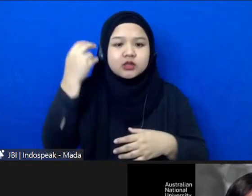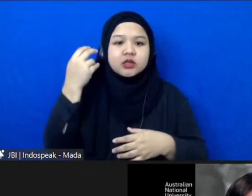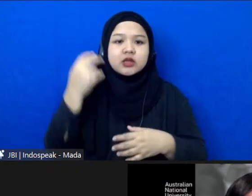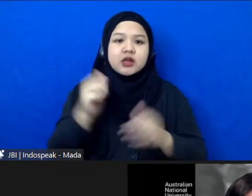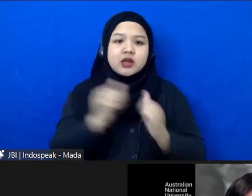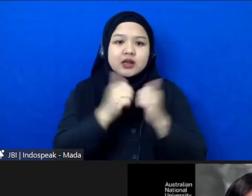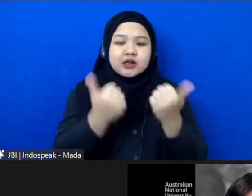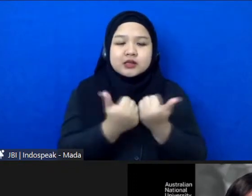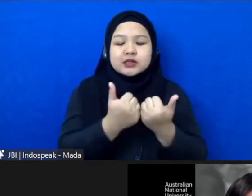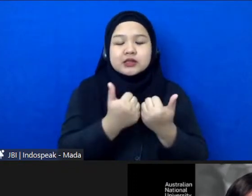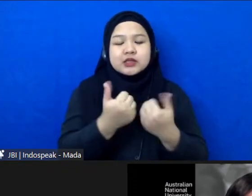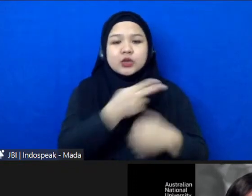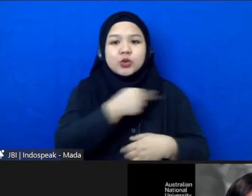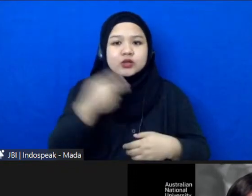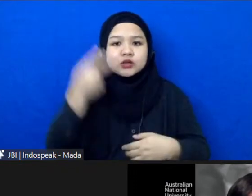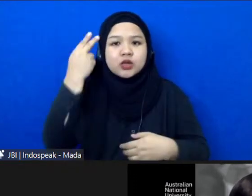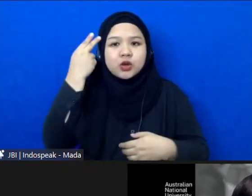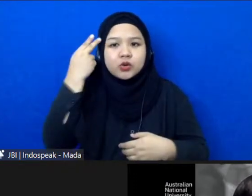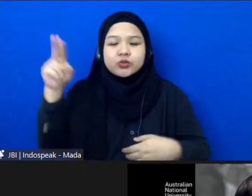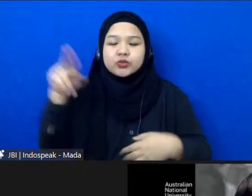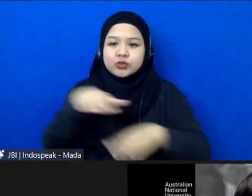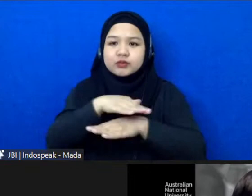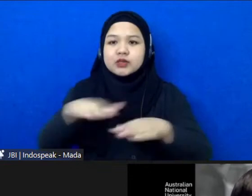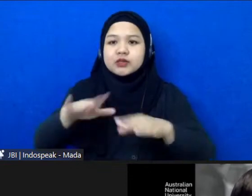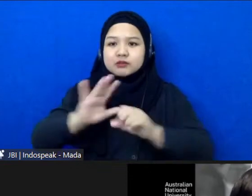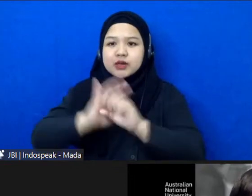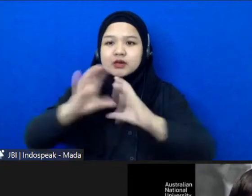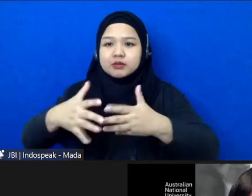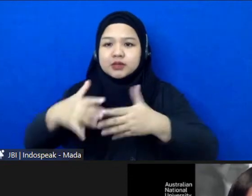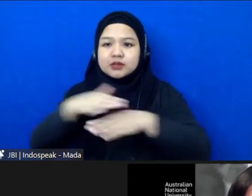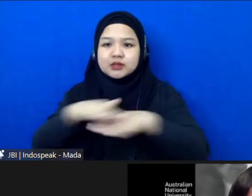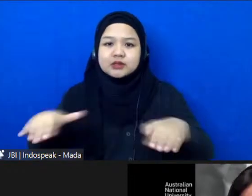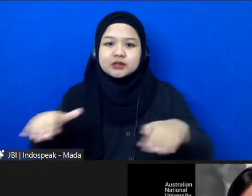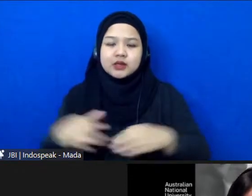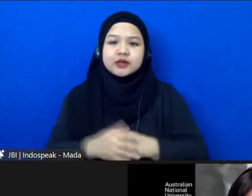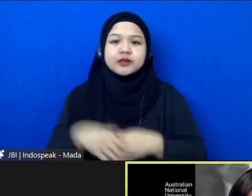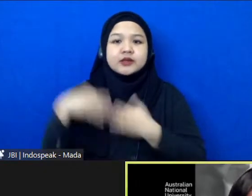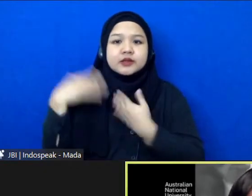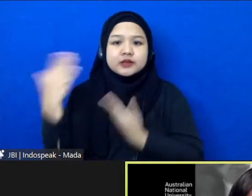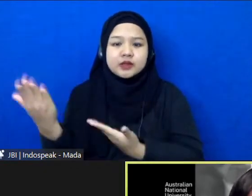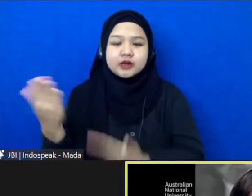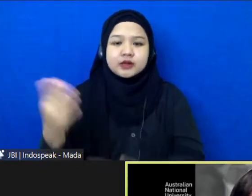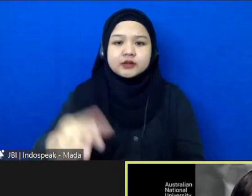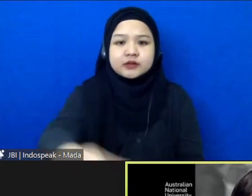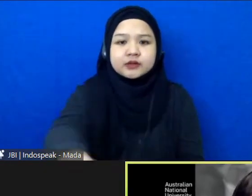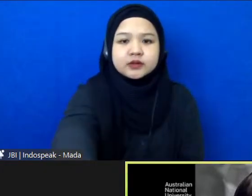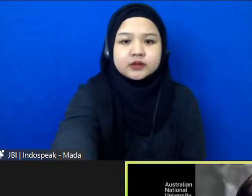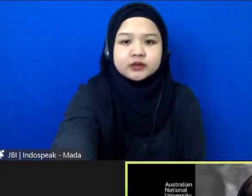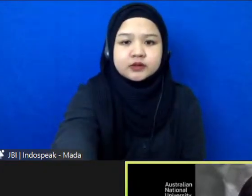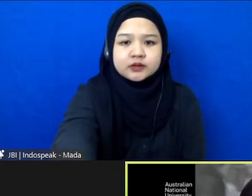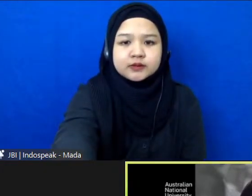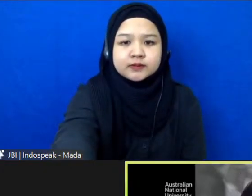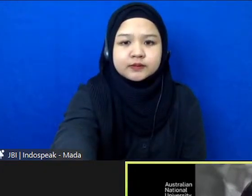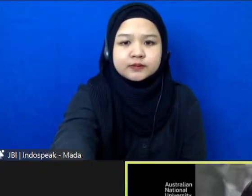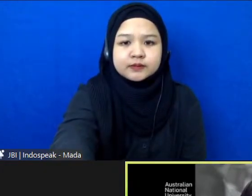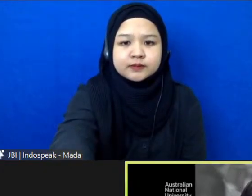Pandemi. Mbak Ines, the screen is yours. Thank you very much for the very